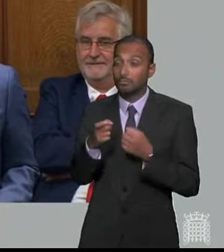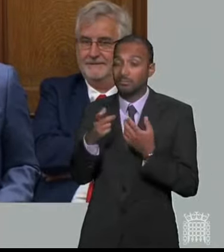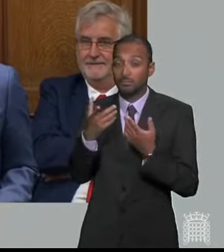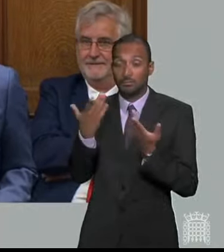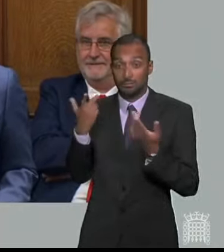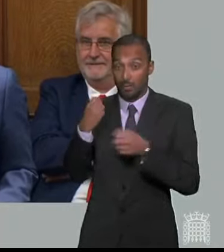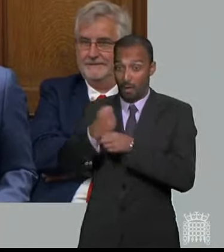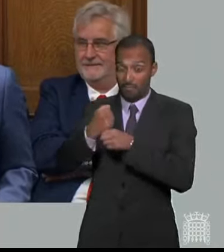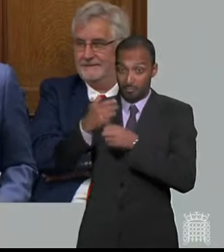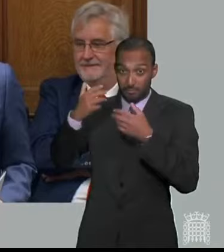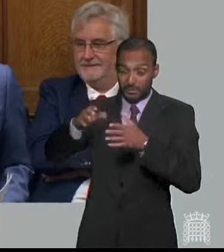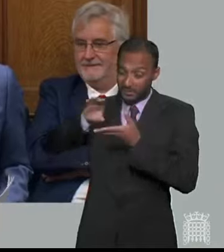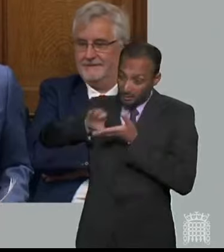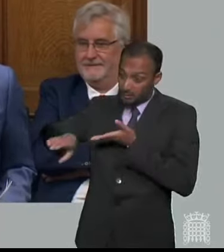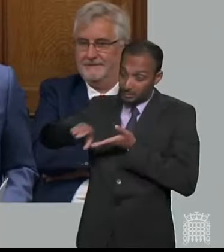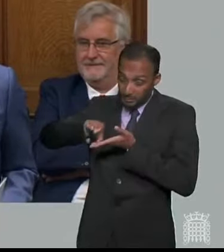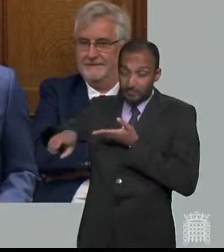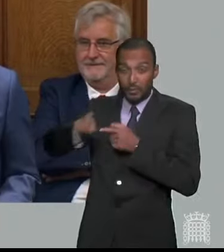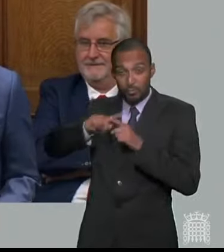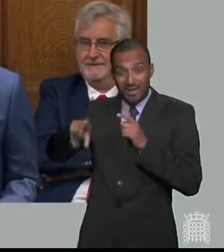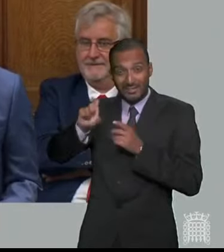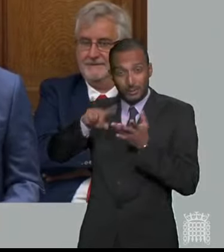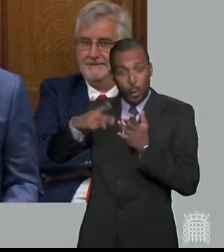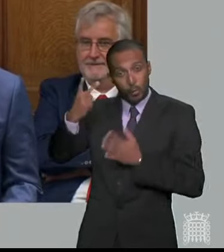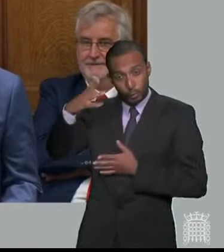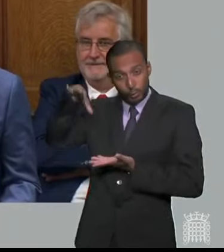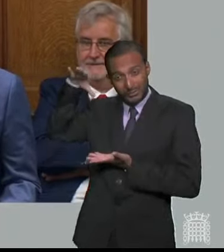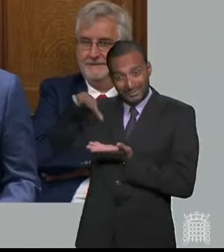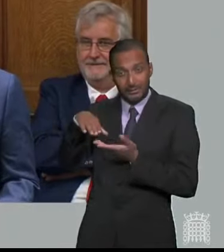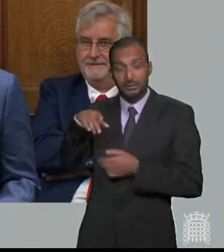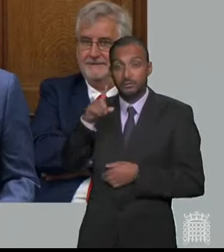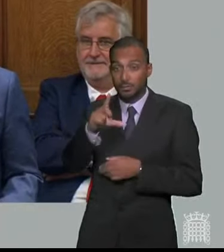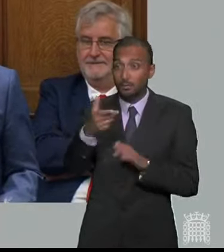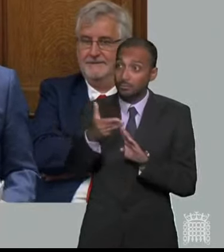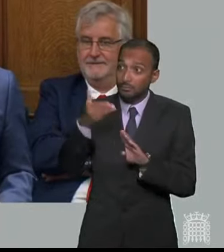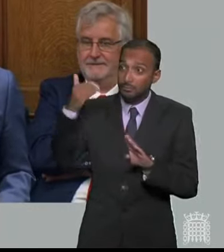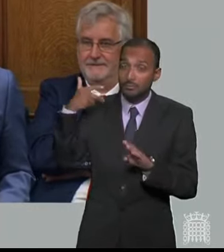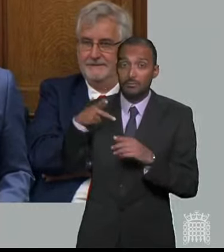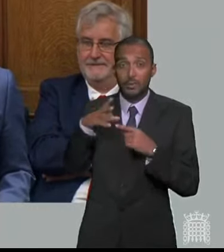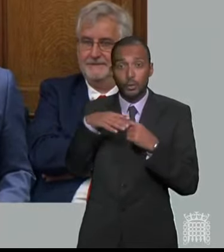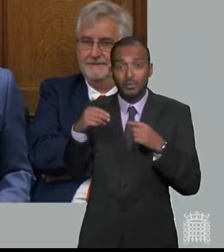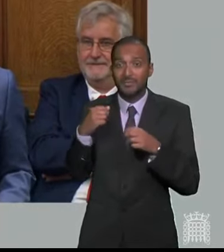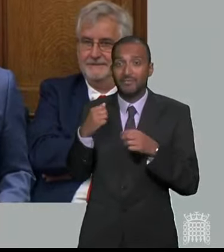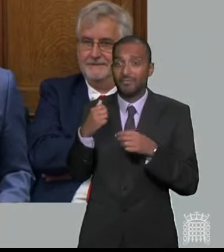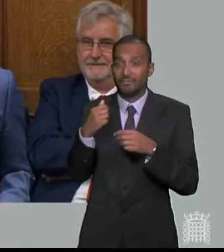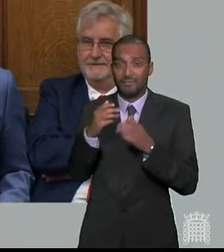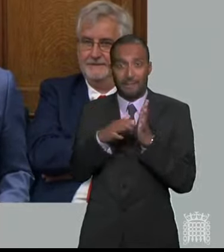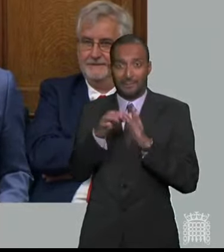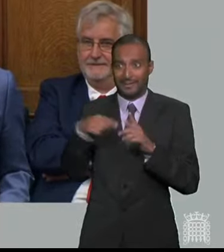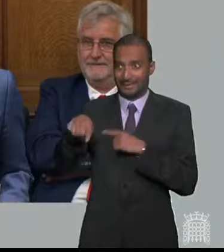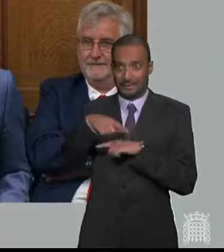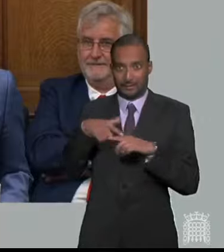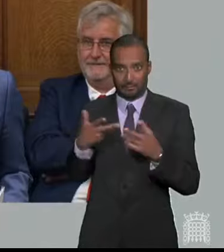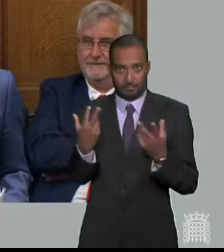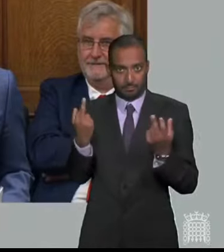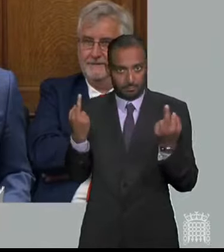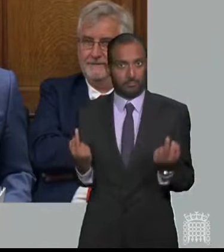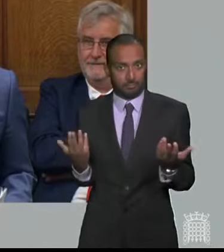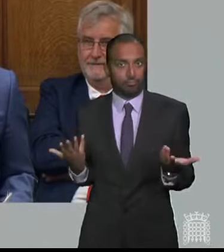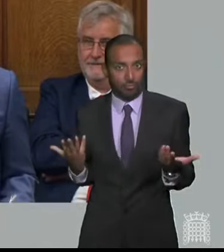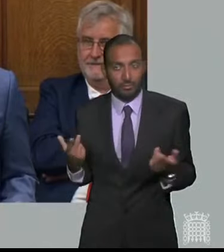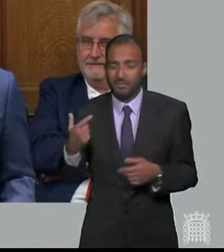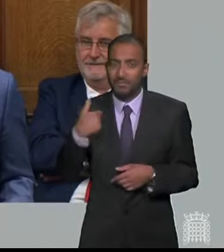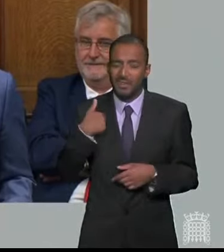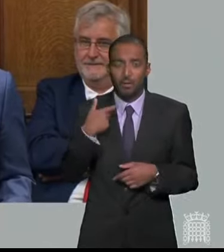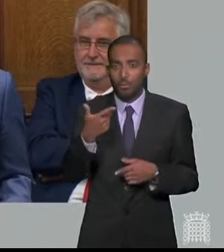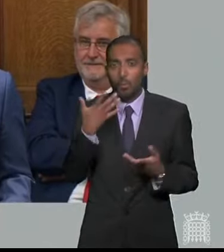into decarbonisation, whilst successive Tory governments have sat on their hands. So when will the Prime Minister finally conclude the talks with